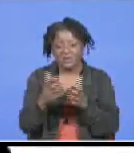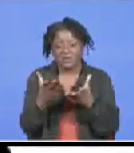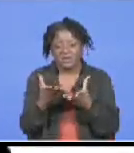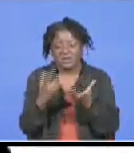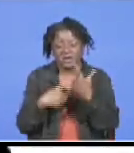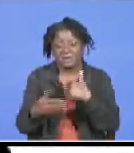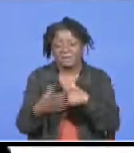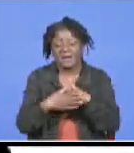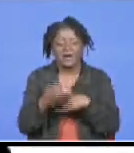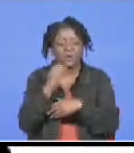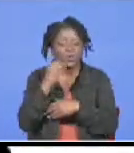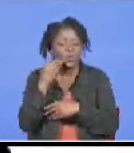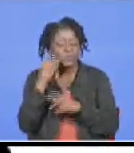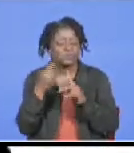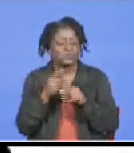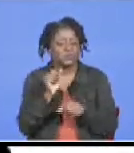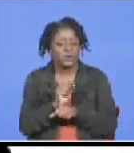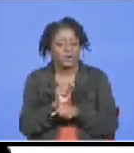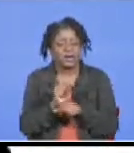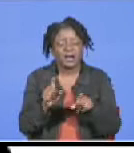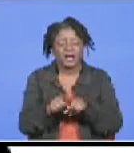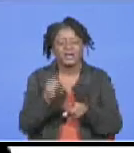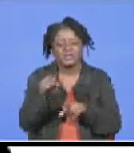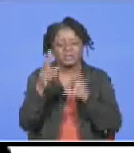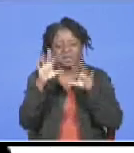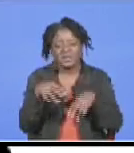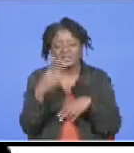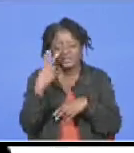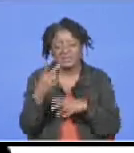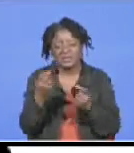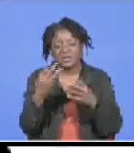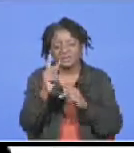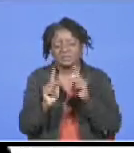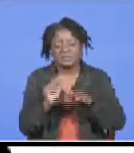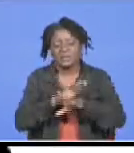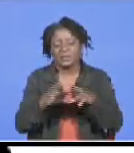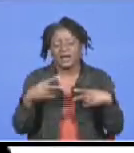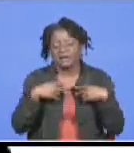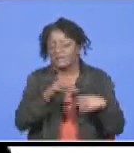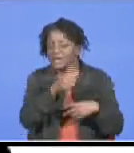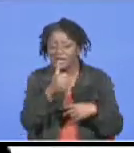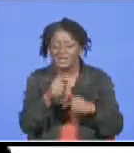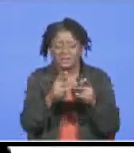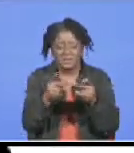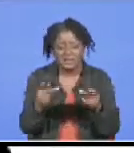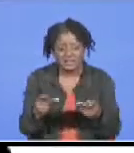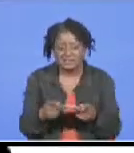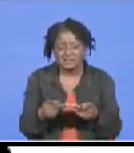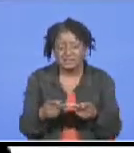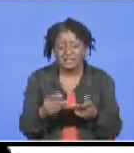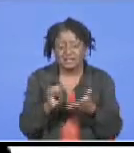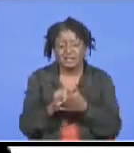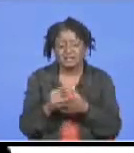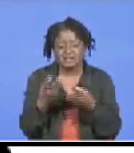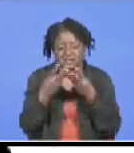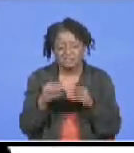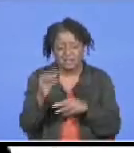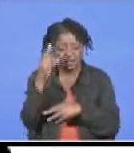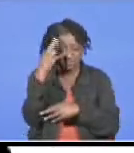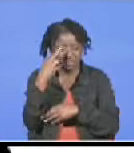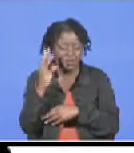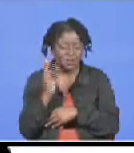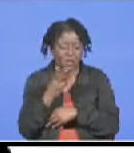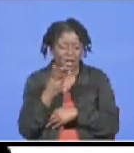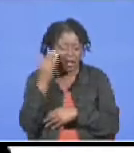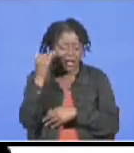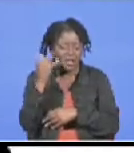back home to work, but as you can see, a lot of prisons don't have anywhere. So that's the main reason why we built a mine